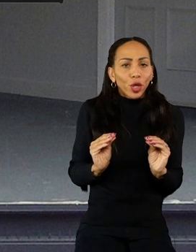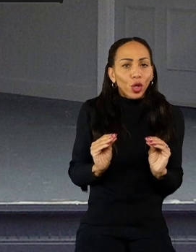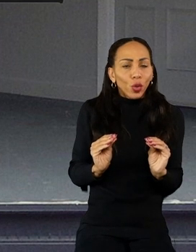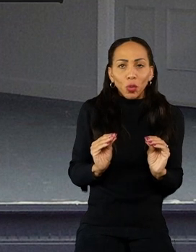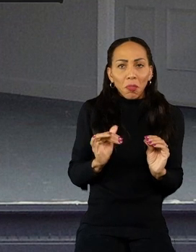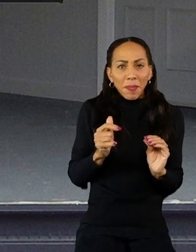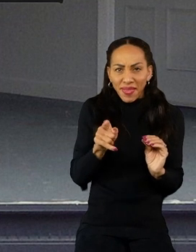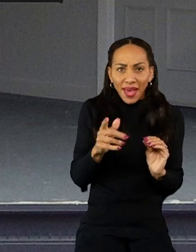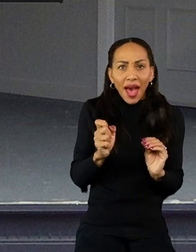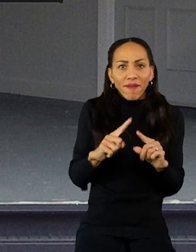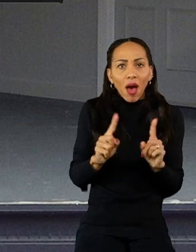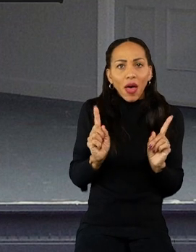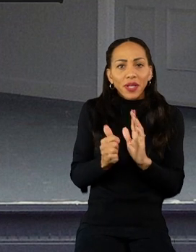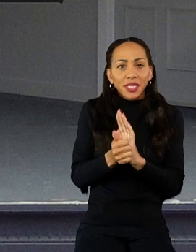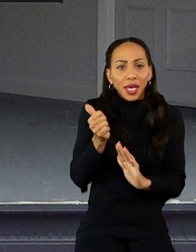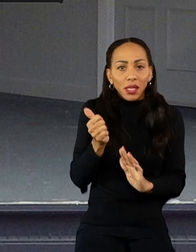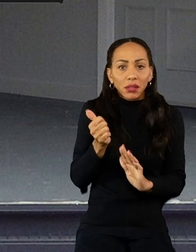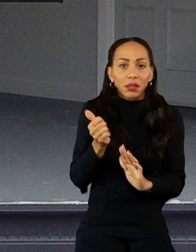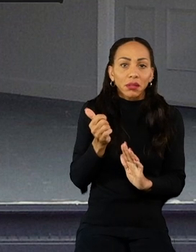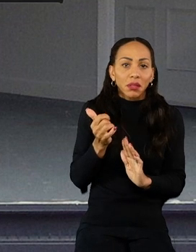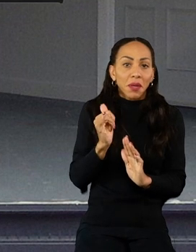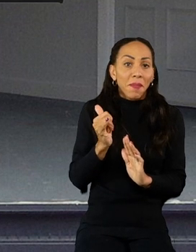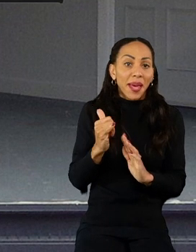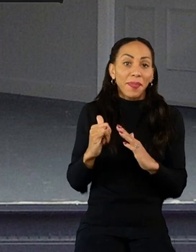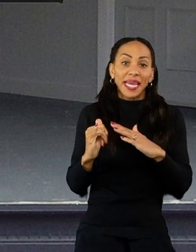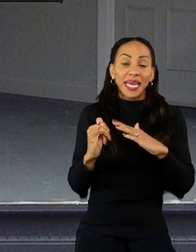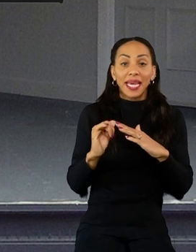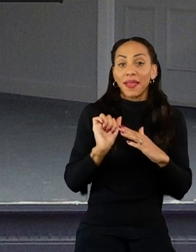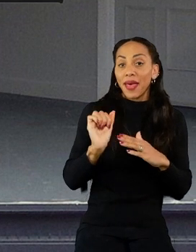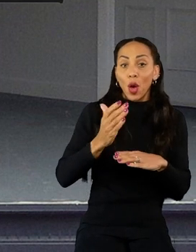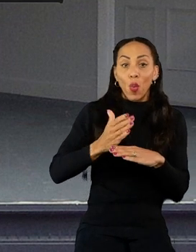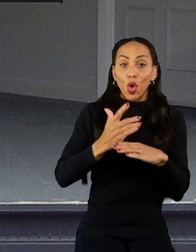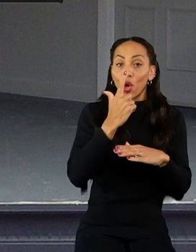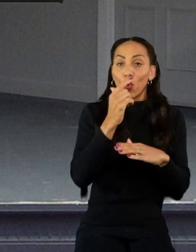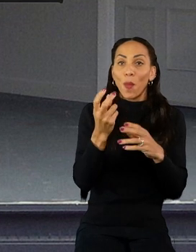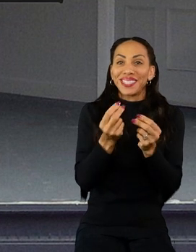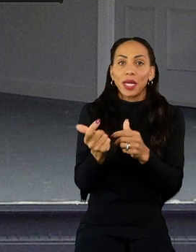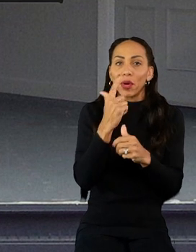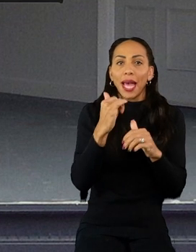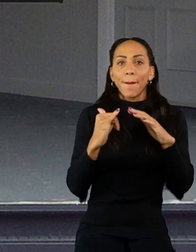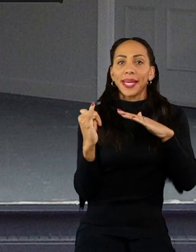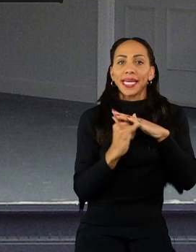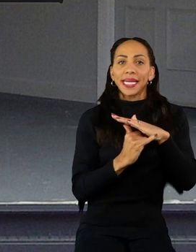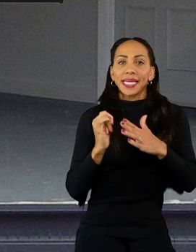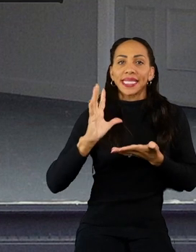of things, but that shouldn't preclude people from also having other skills that they might want to, simply scanning in